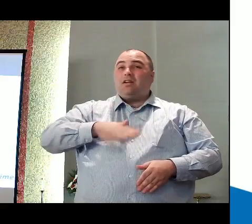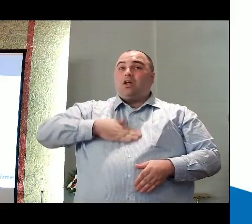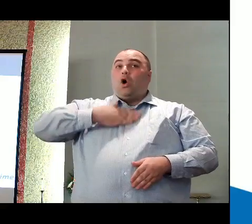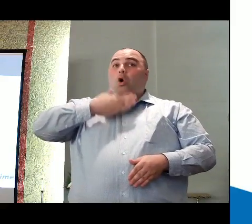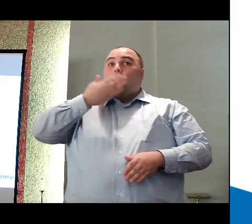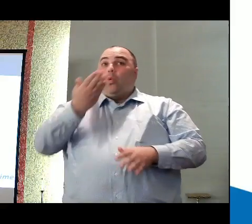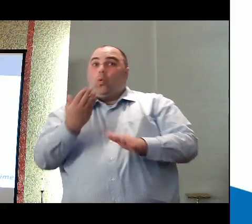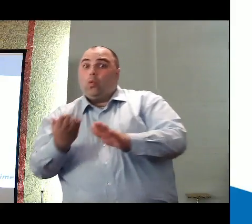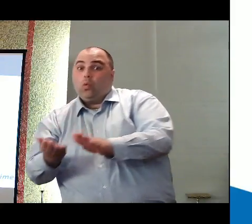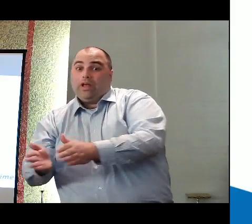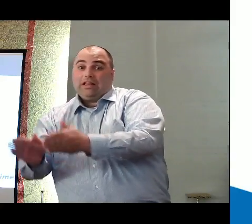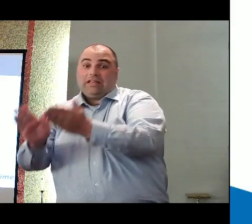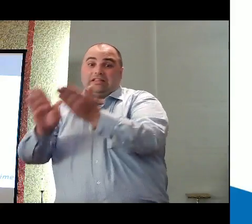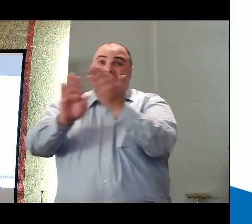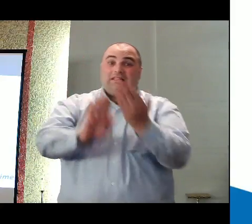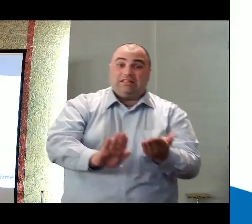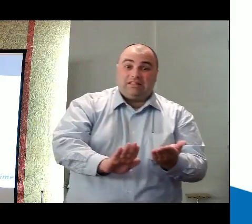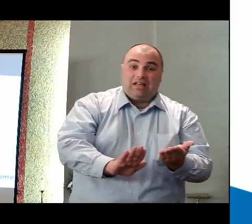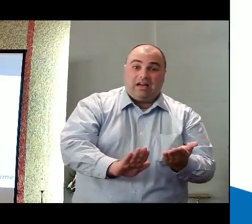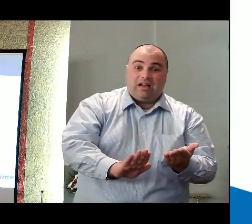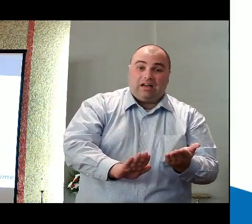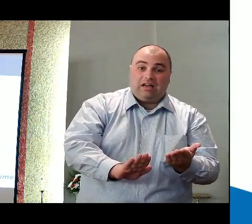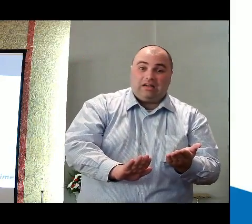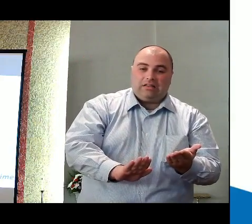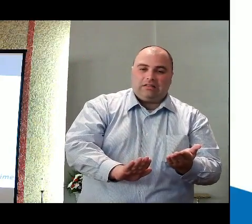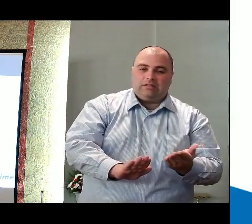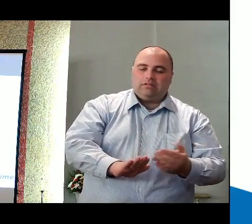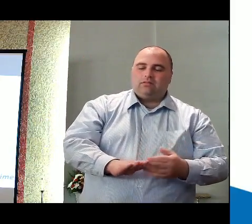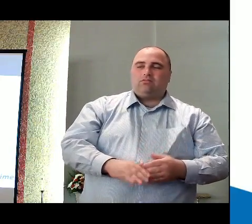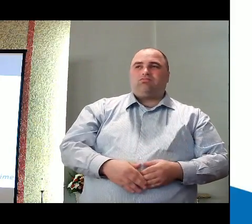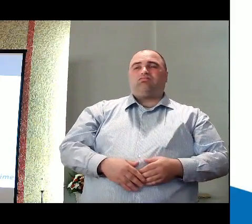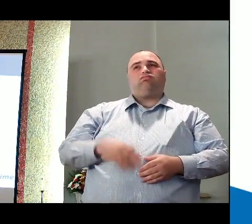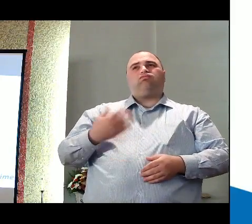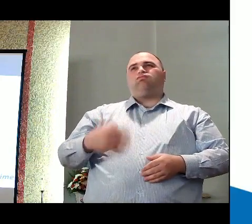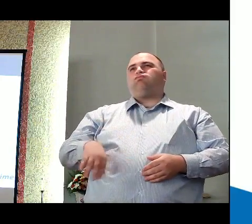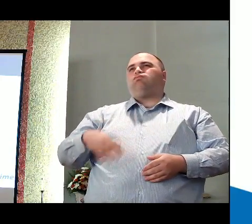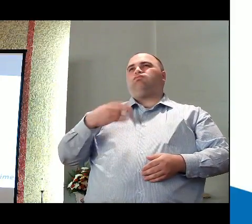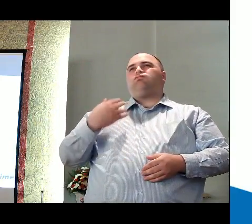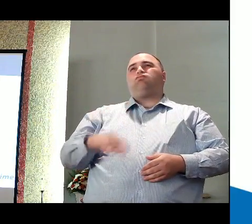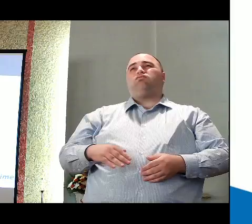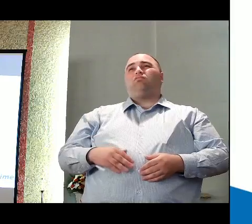You, my God, would